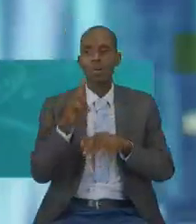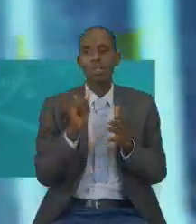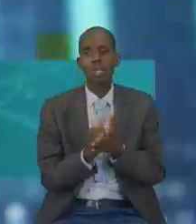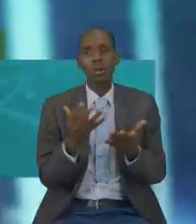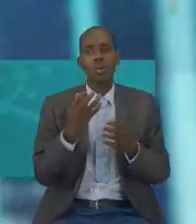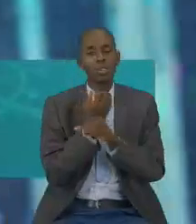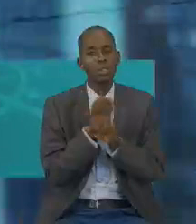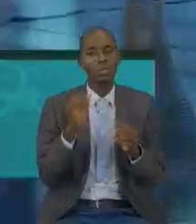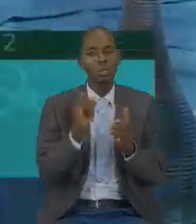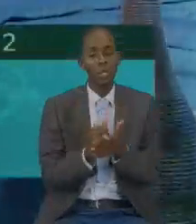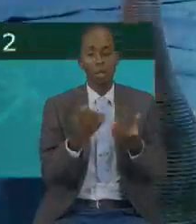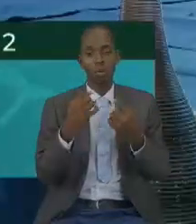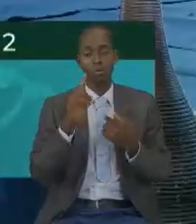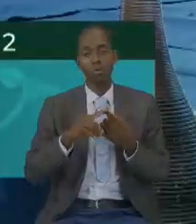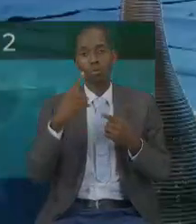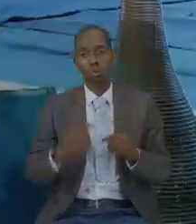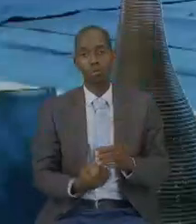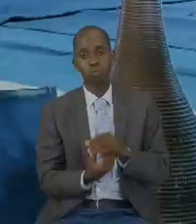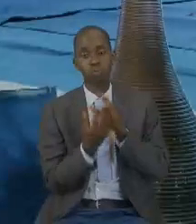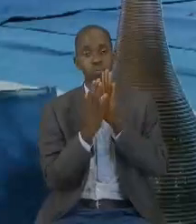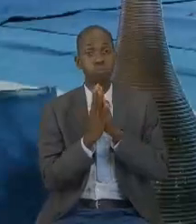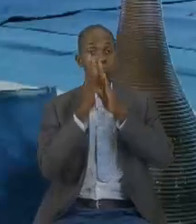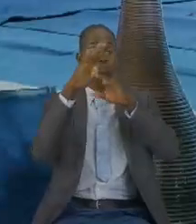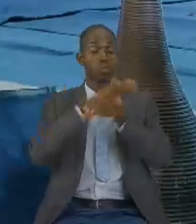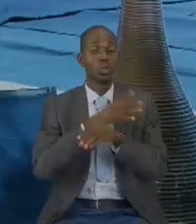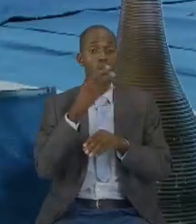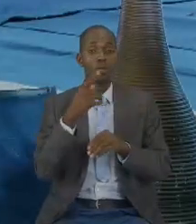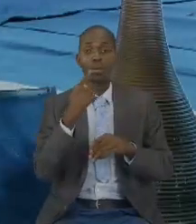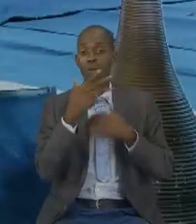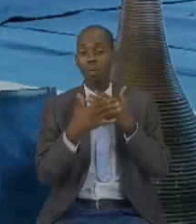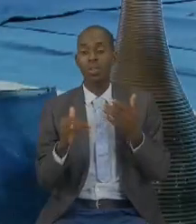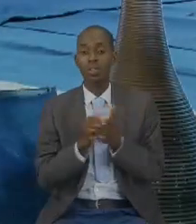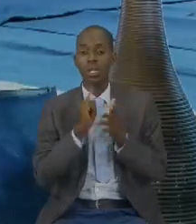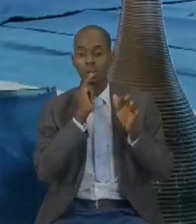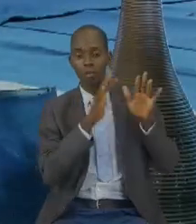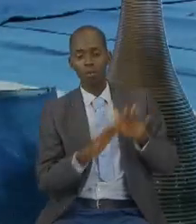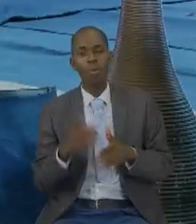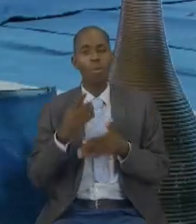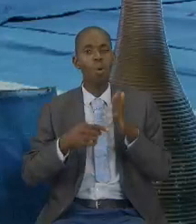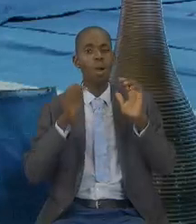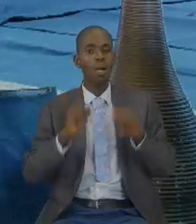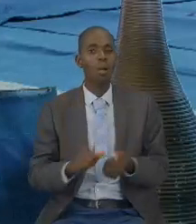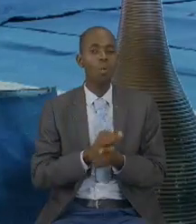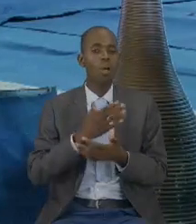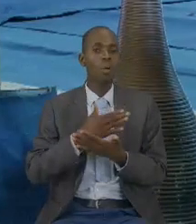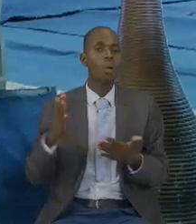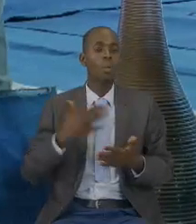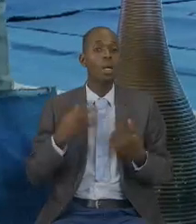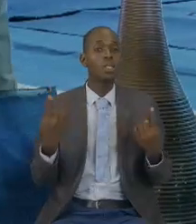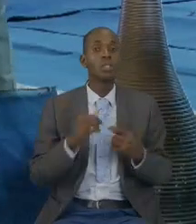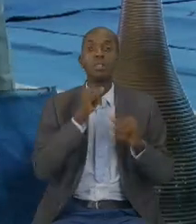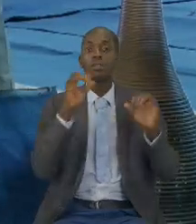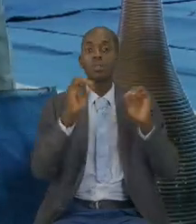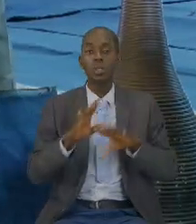come to the fountain of the blood that is flowing. And what can wash away my sin? Nothing but the blood